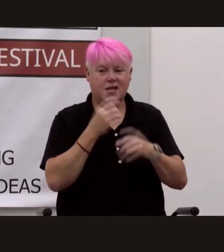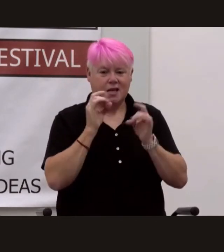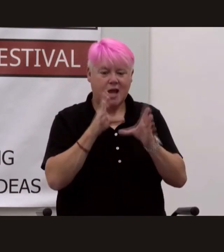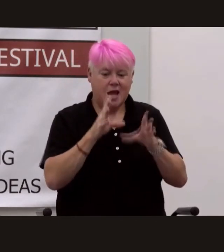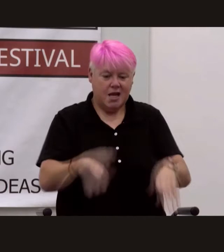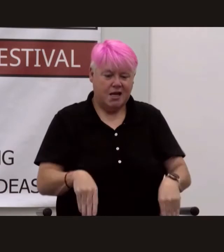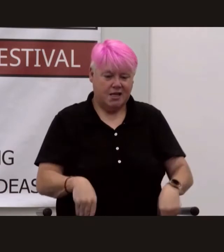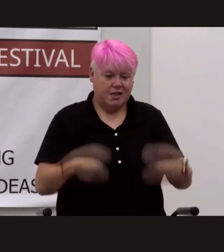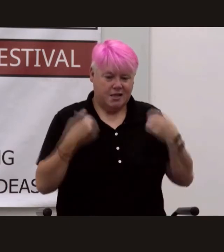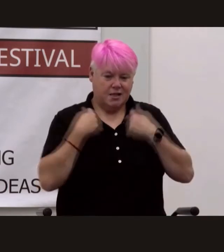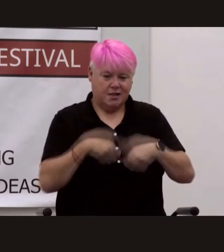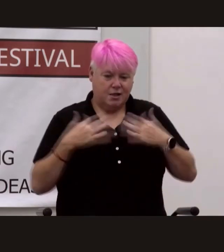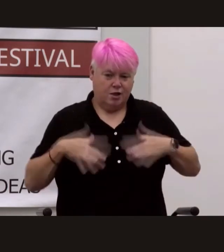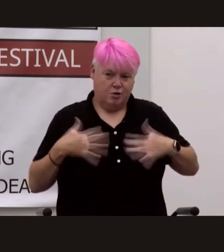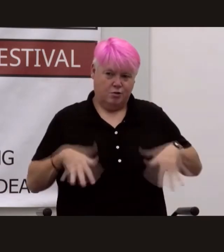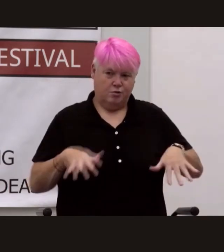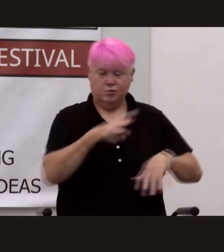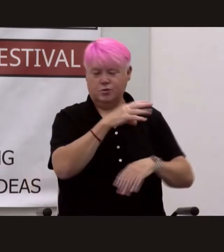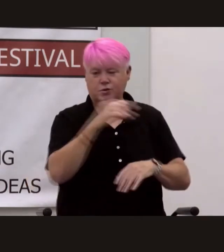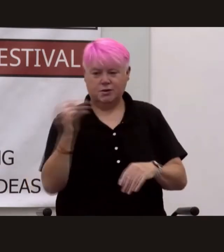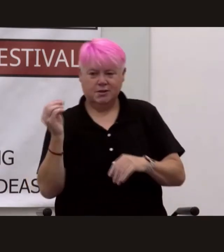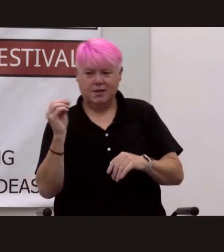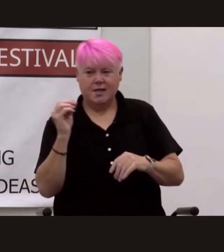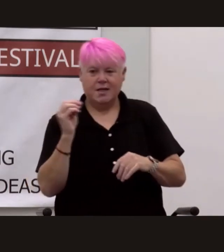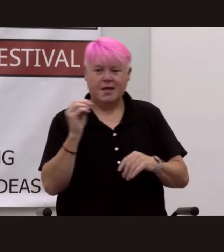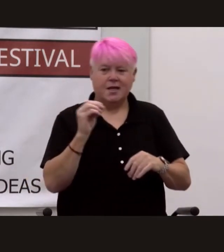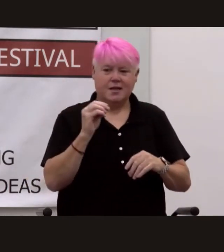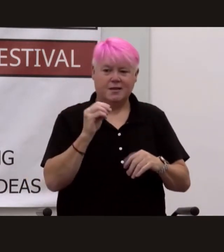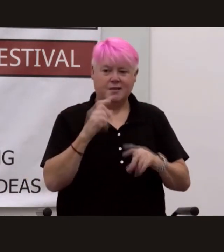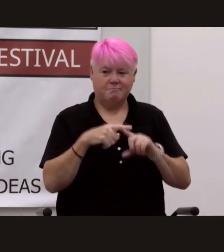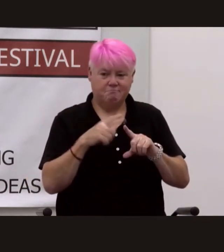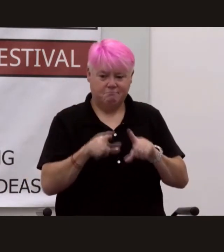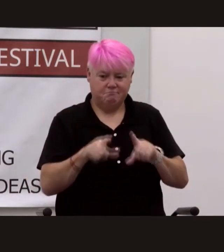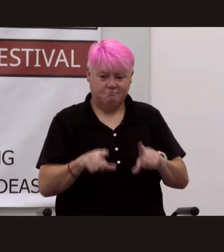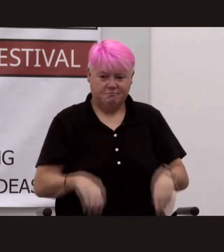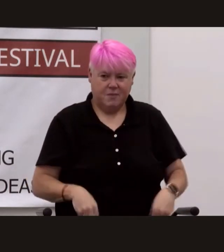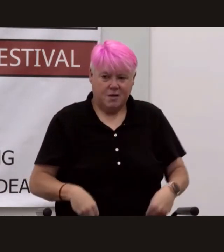the unaccustomed bunching of underwear between his legs.